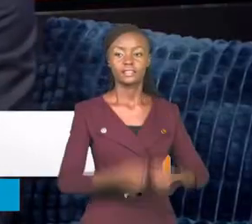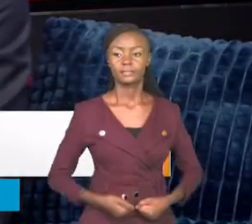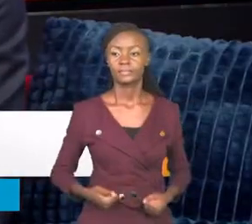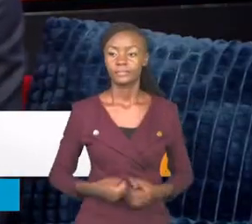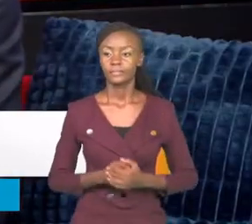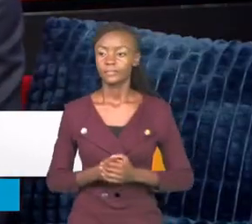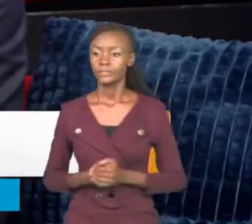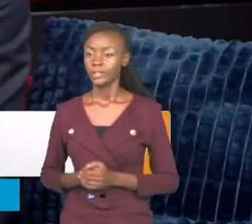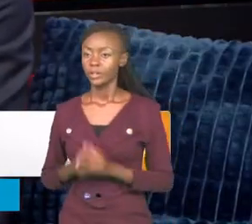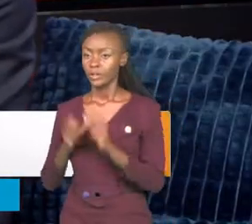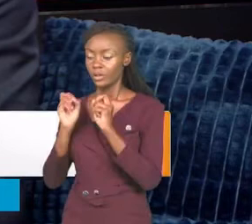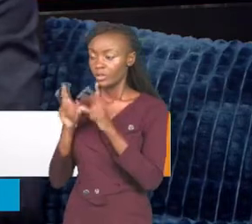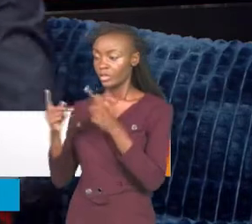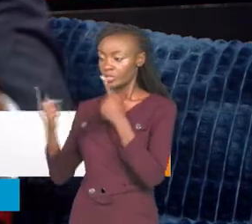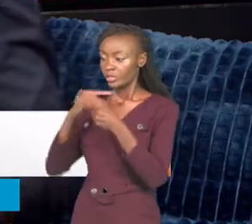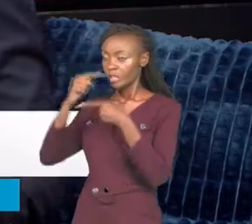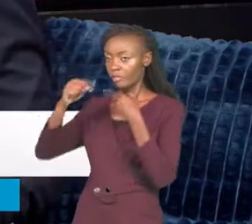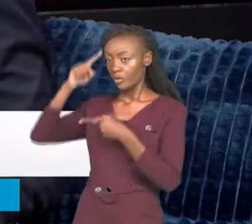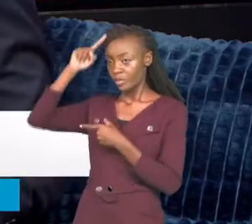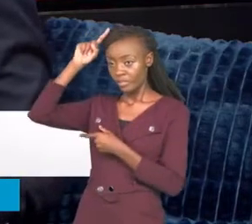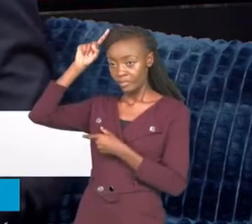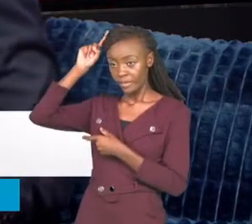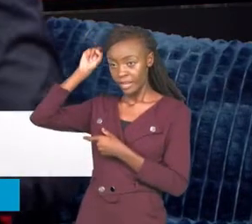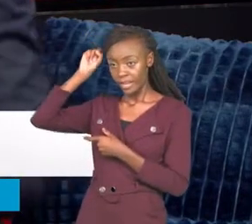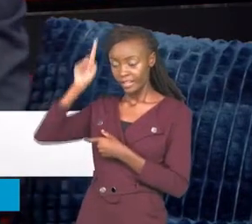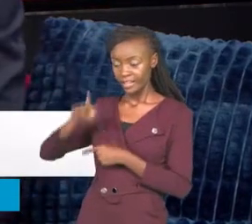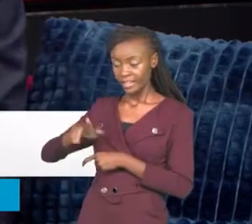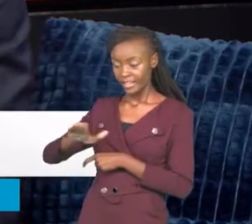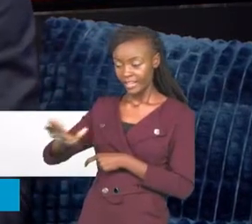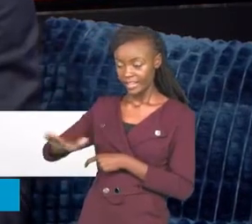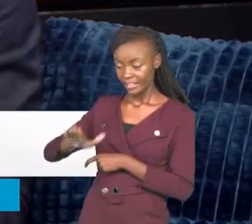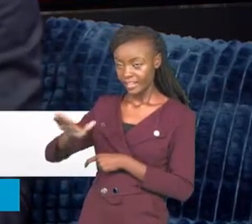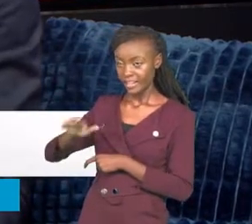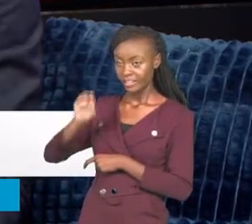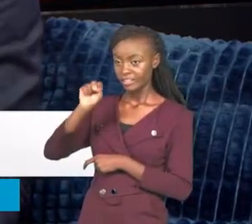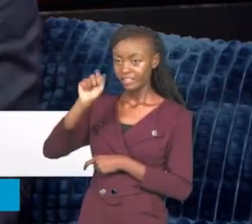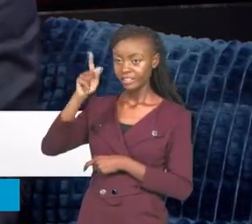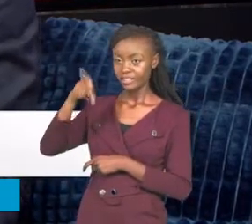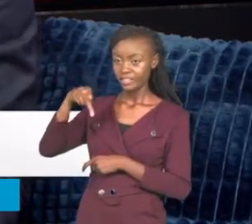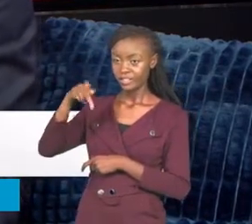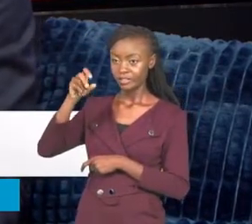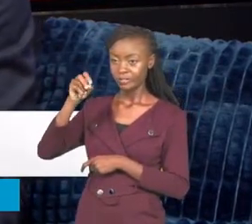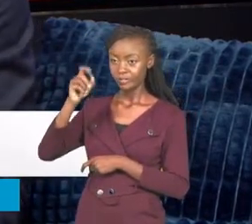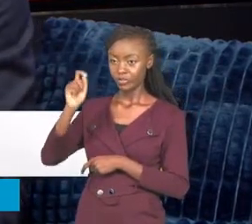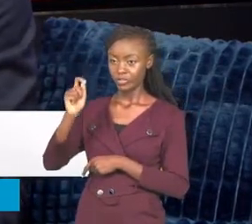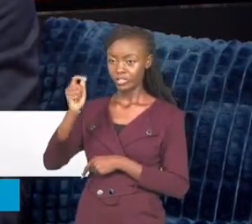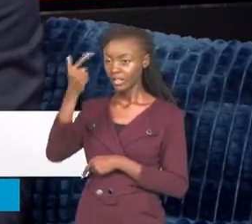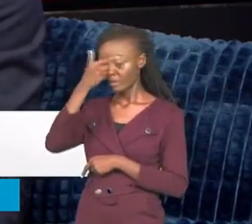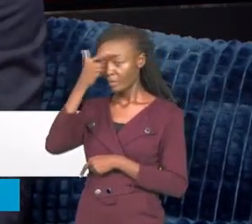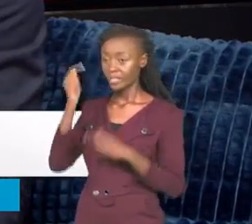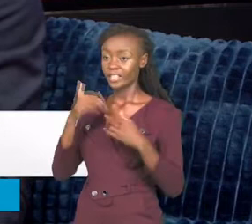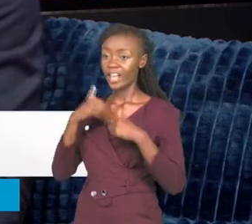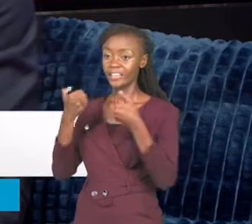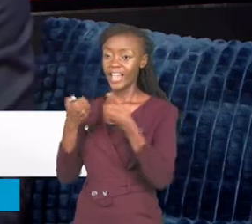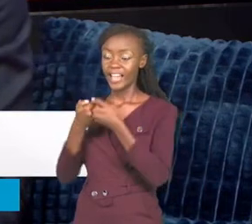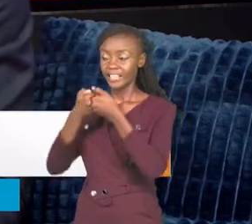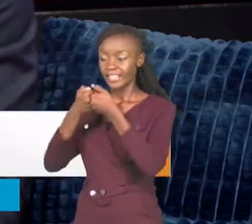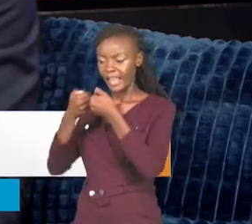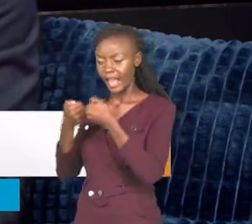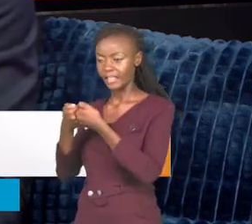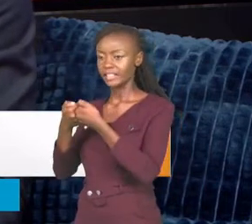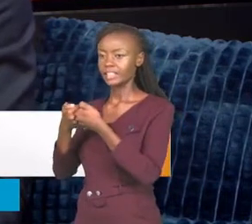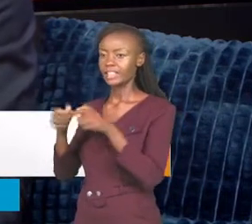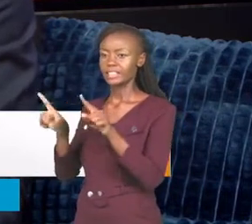our black spots. Like I'm saying our black spots because we know them, but accidents keep on happening at the same